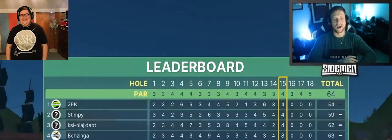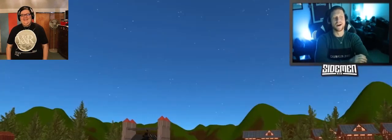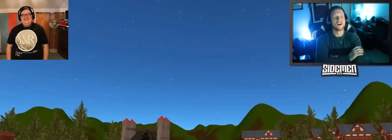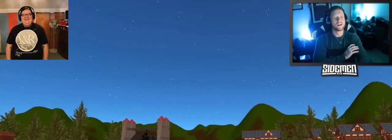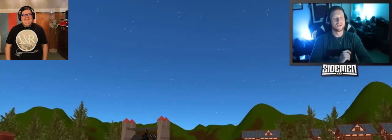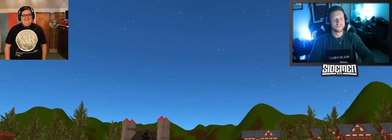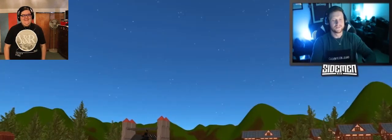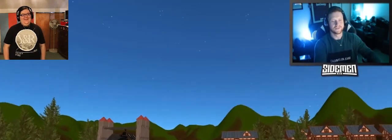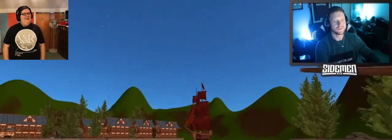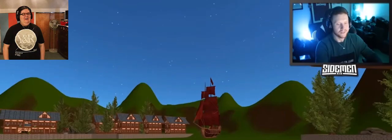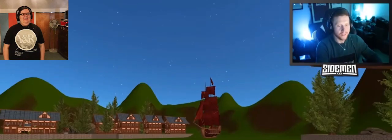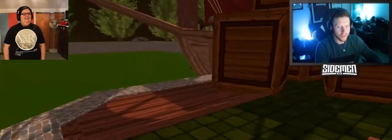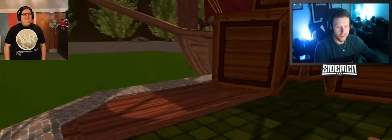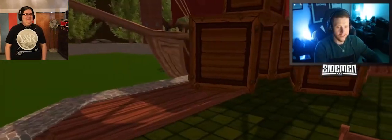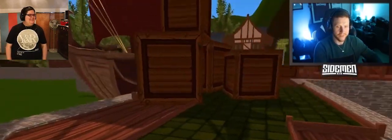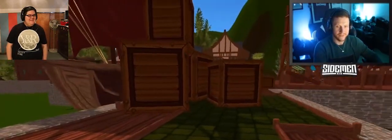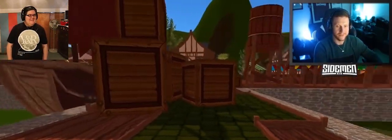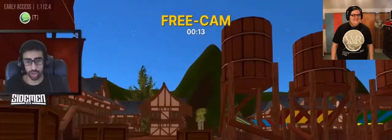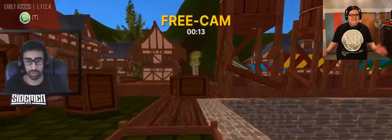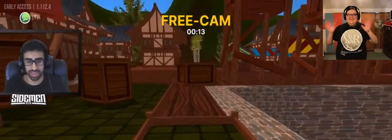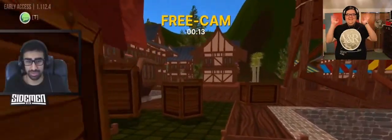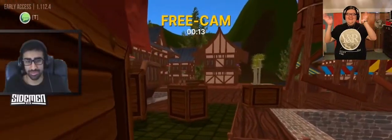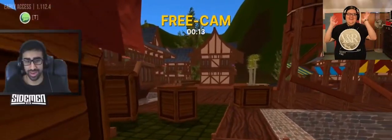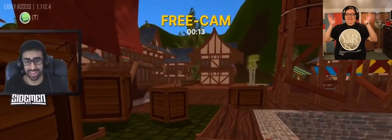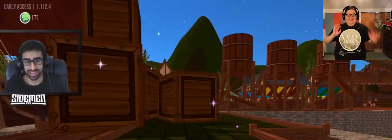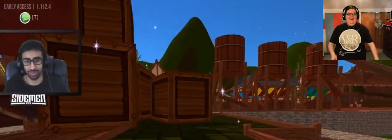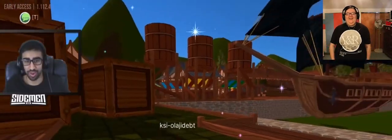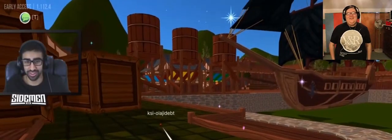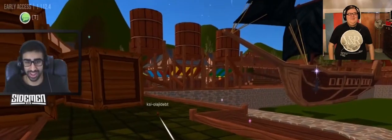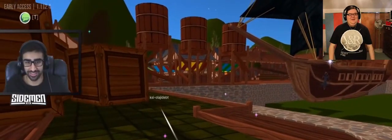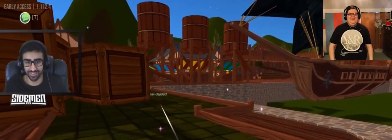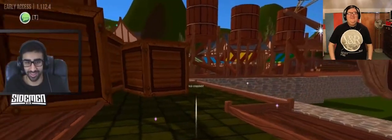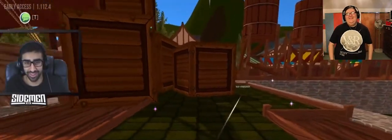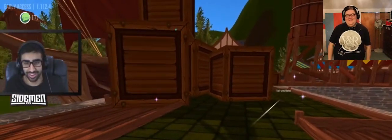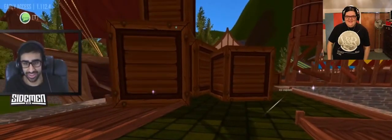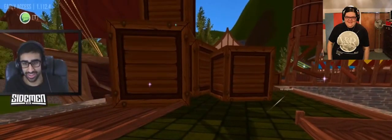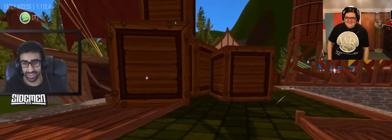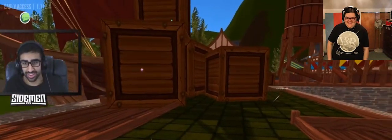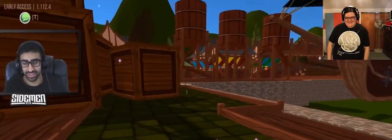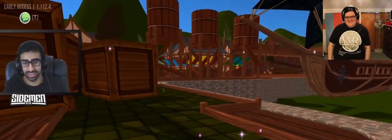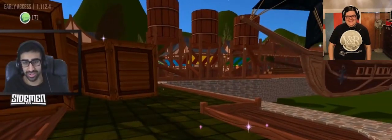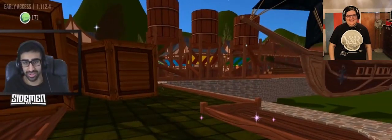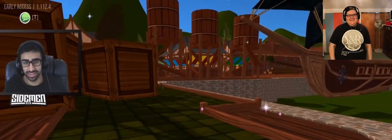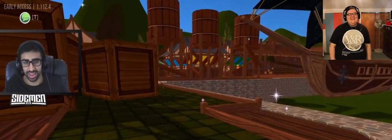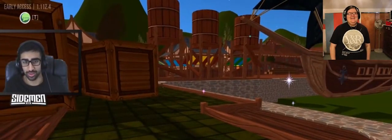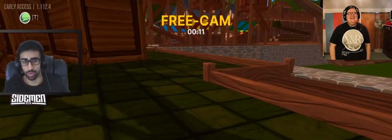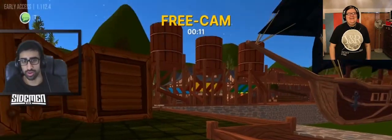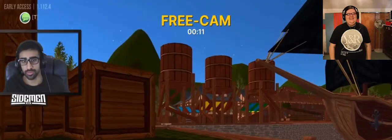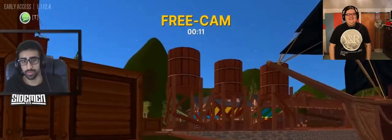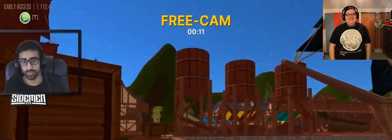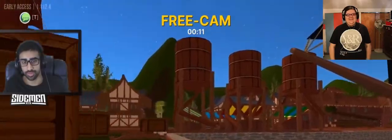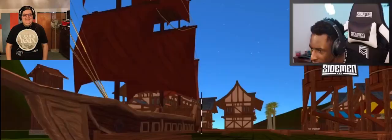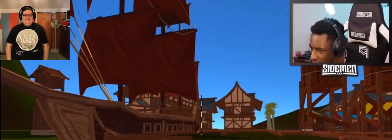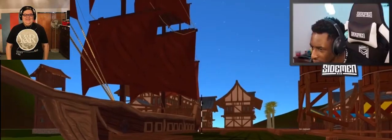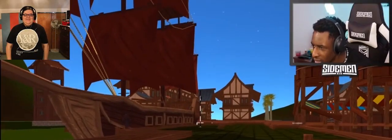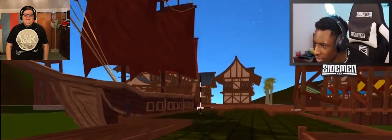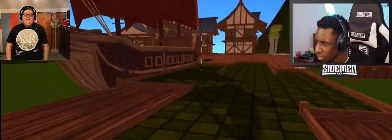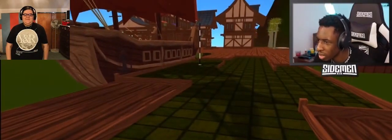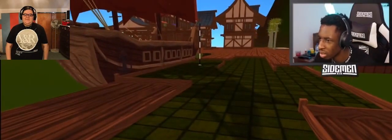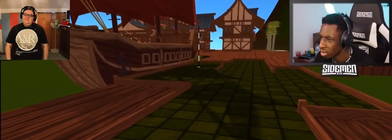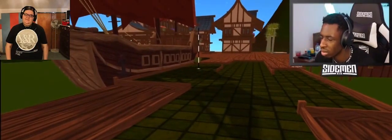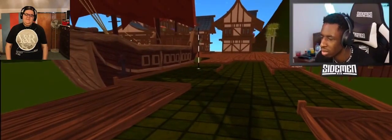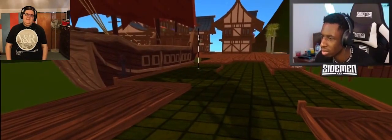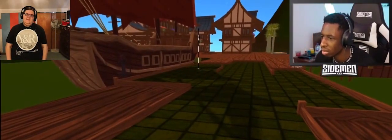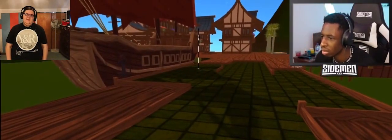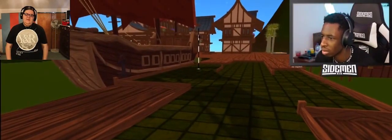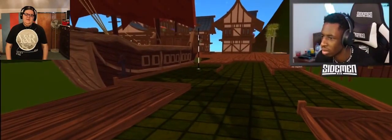Oh my god. No. Oh, man. Josh beating me, but this time. Oh, the beef. KS1's going to beat you, I think. KS1. Is there something I'm